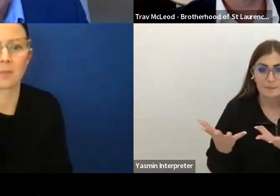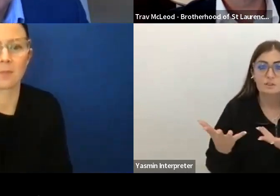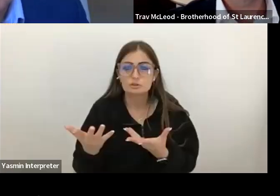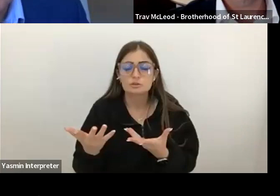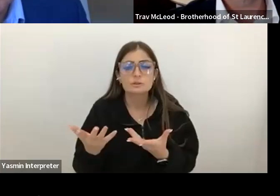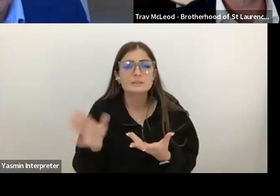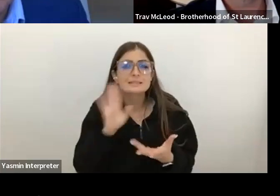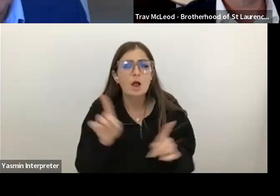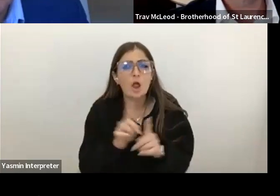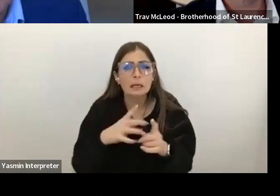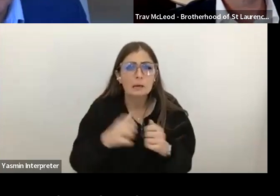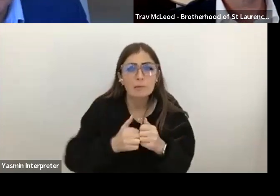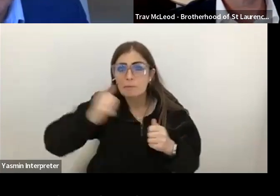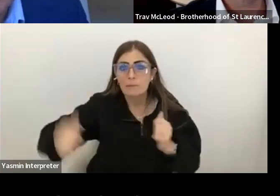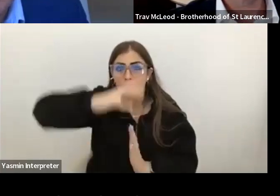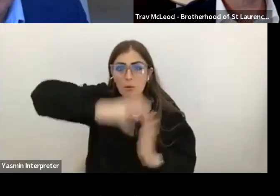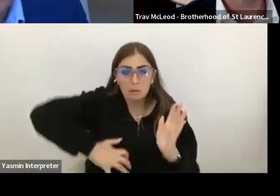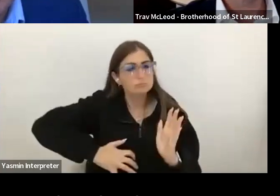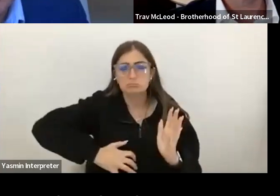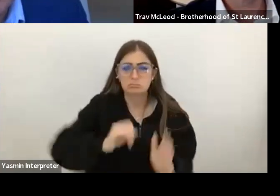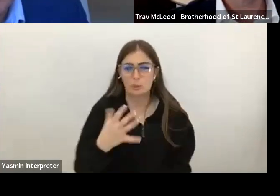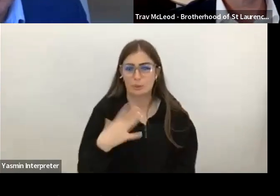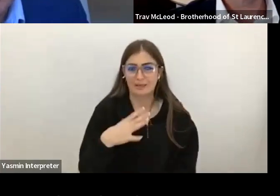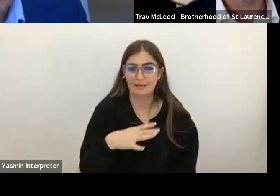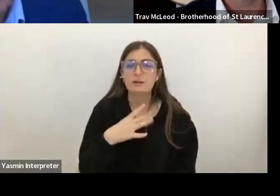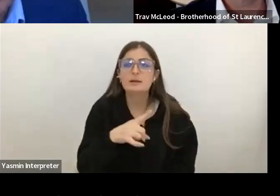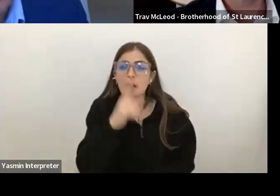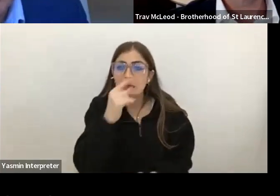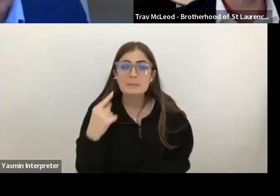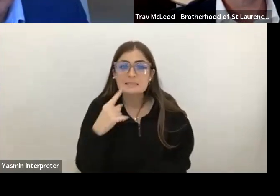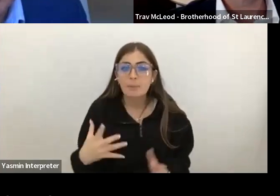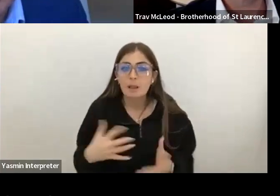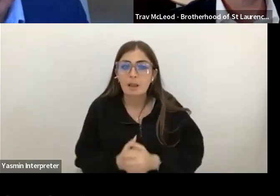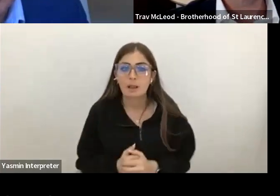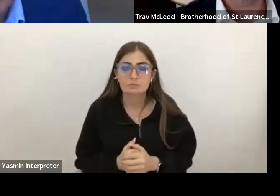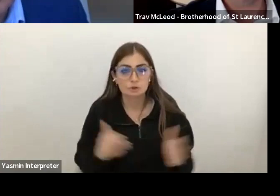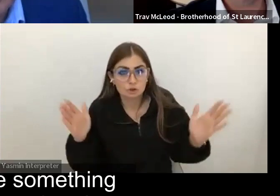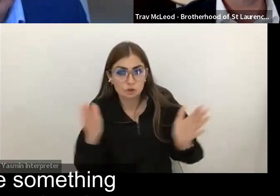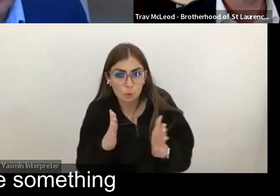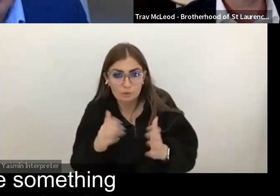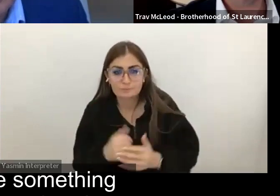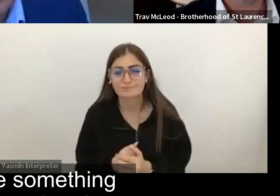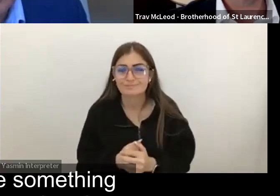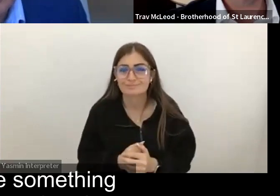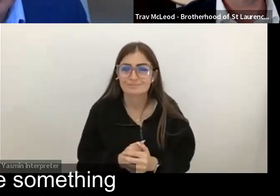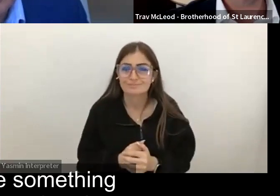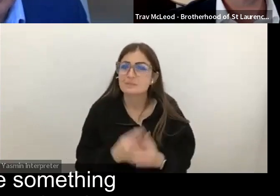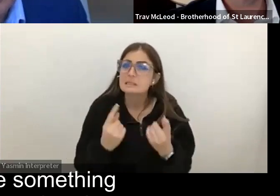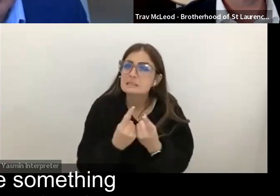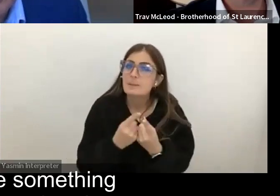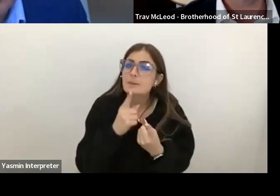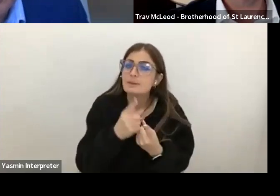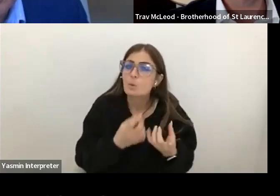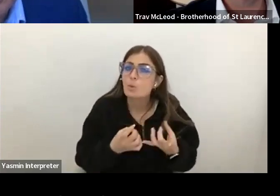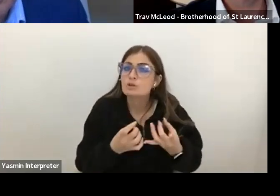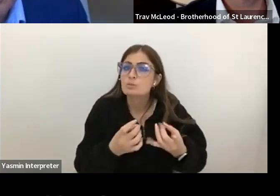lengthy, complex documents. They don't. They can be simple, they can be short, they can be something that was prepared